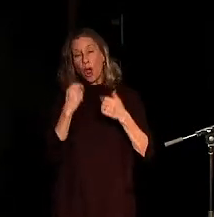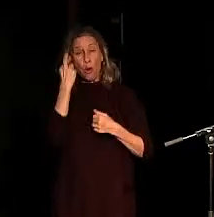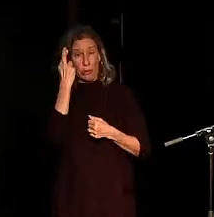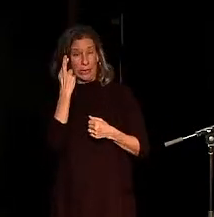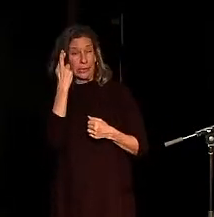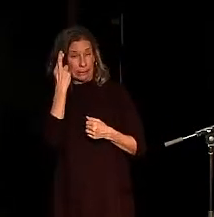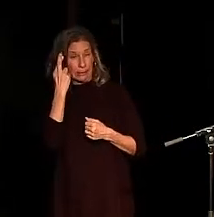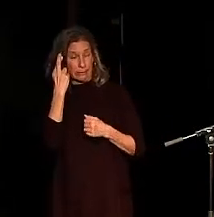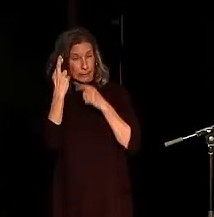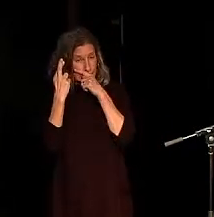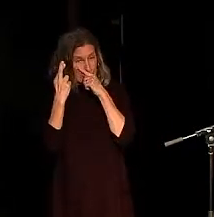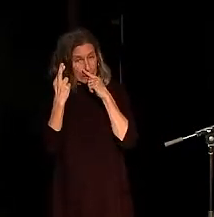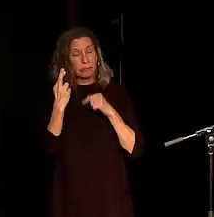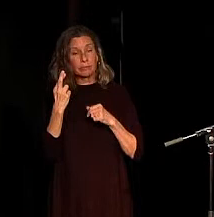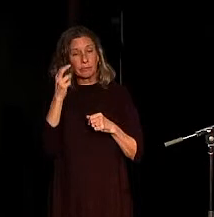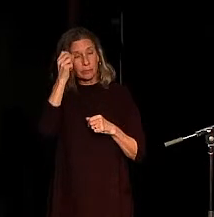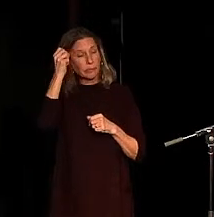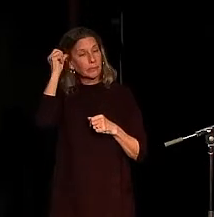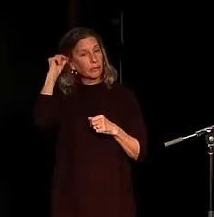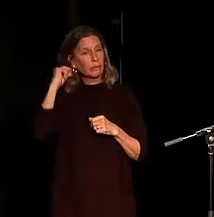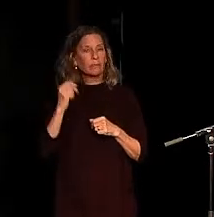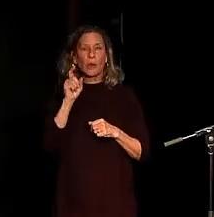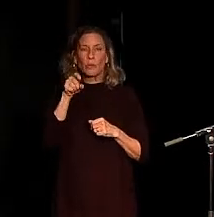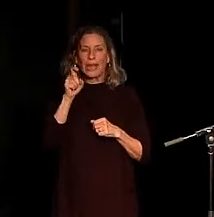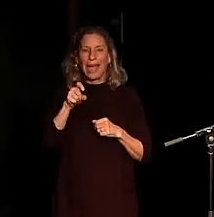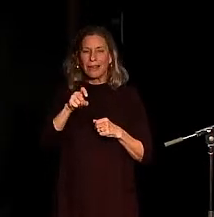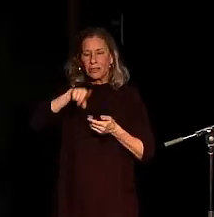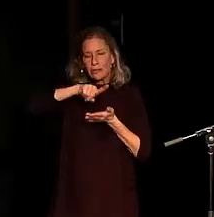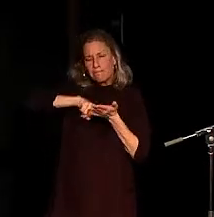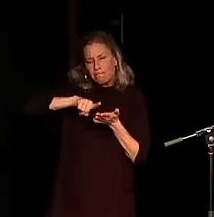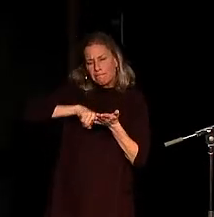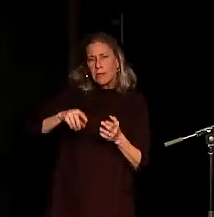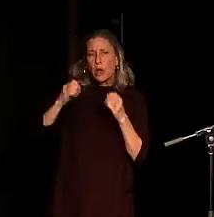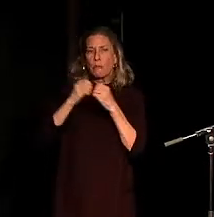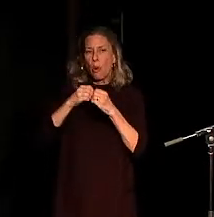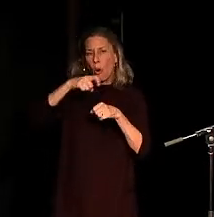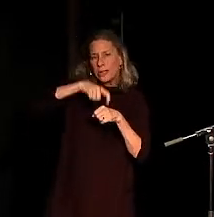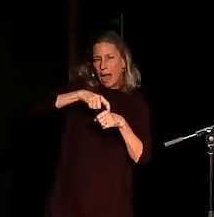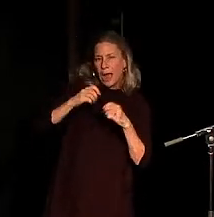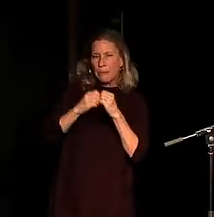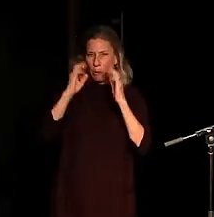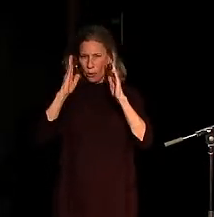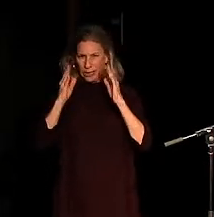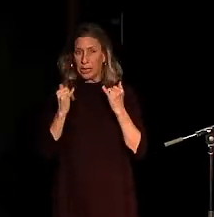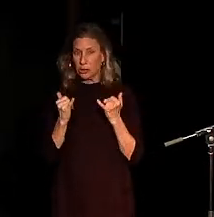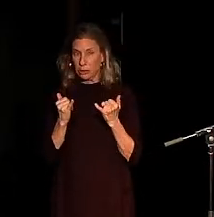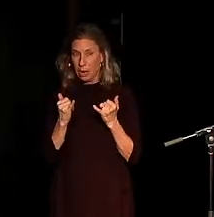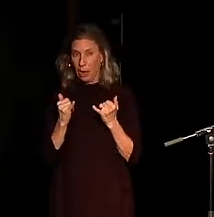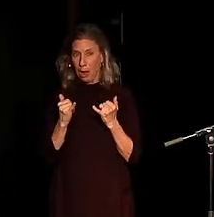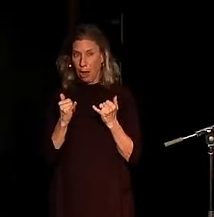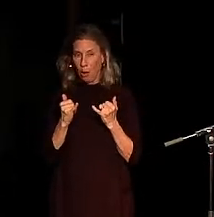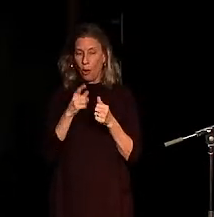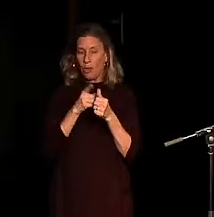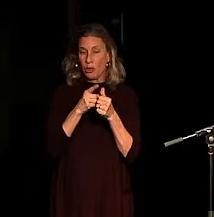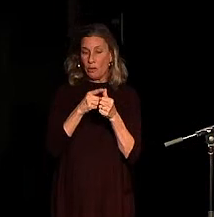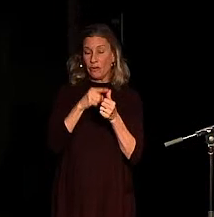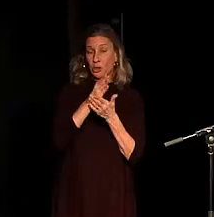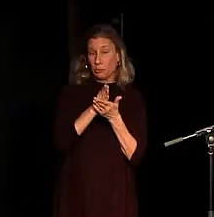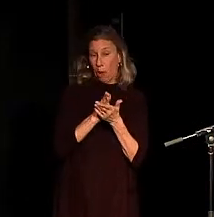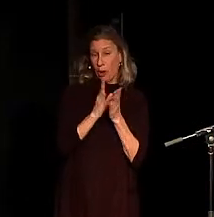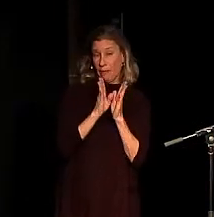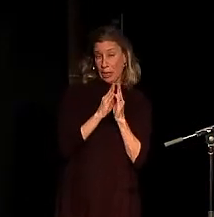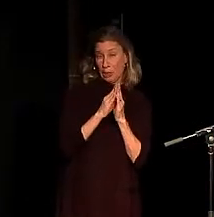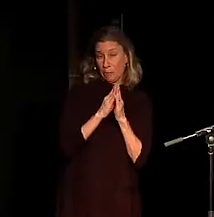so that is something that we have to invest a lot of time and attention with. So there's that one piece about the